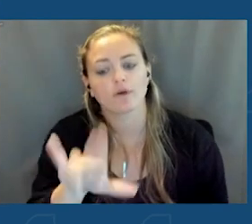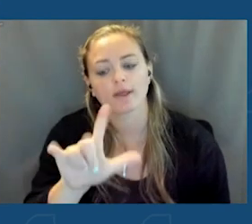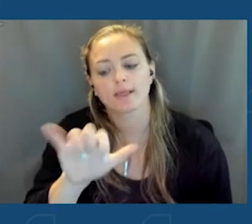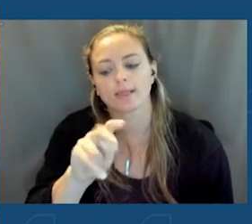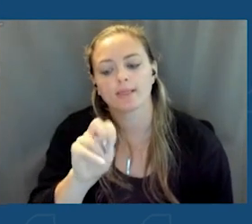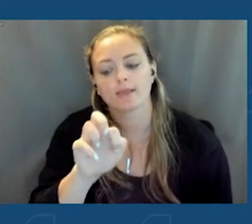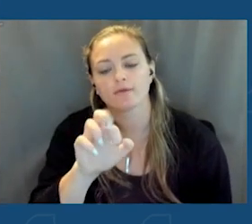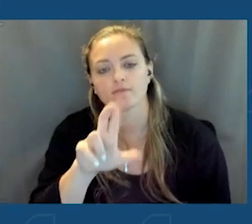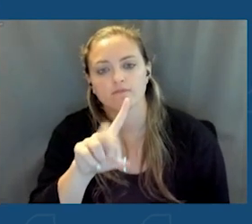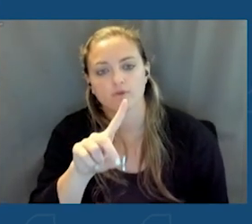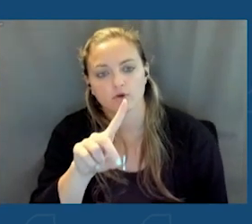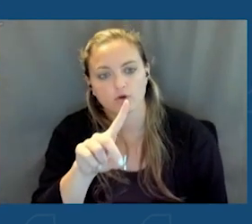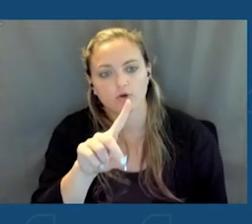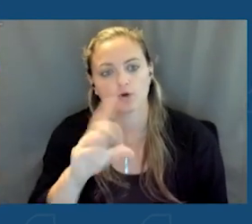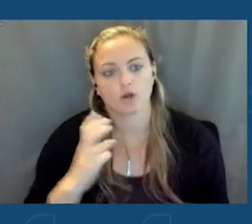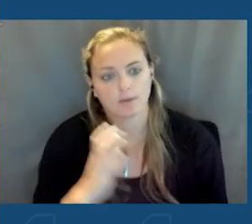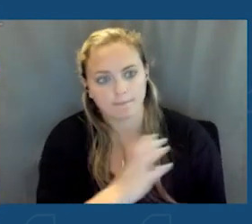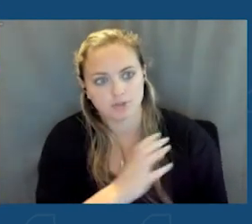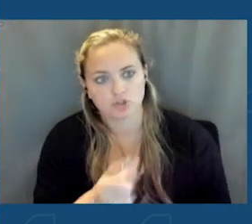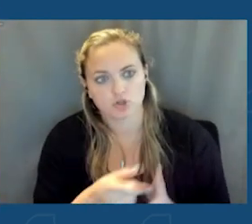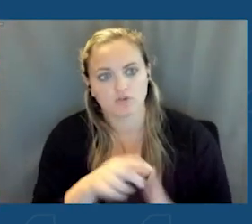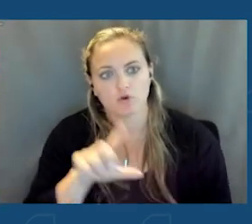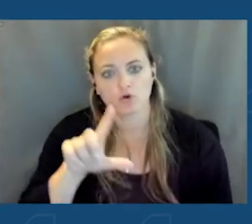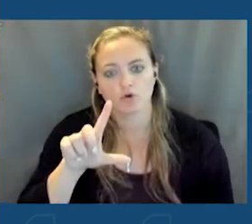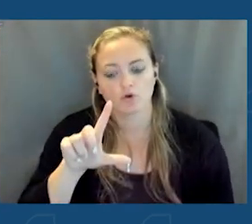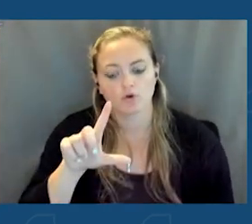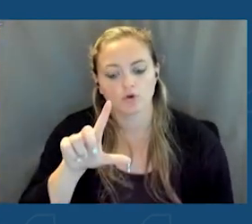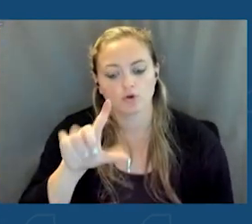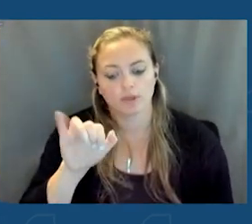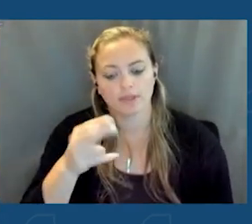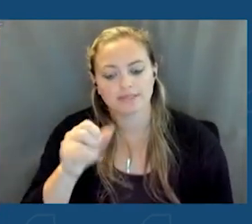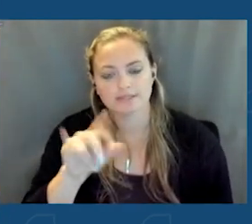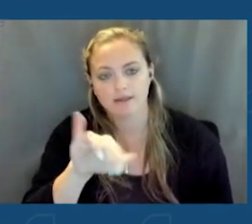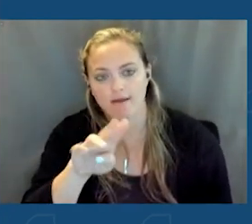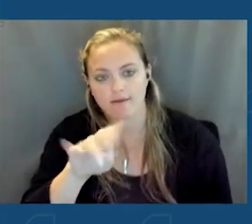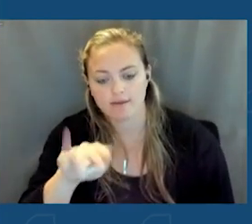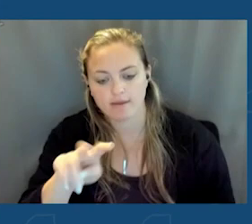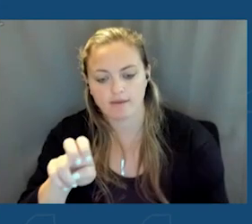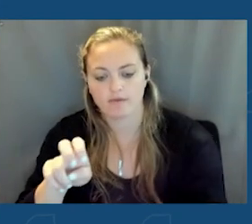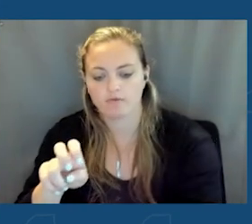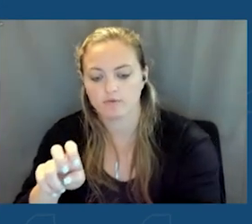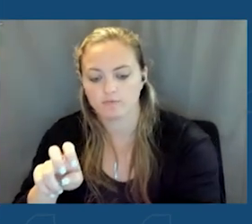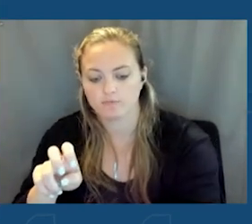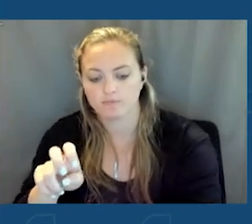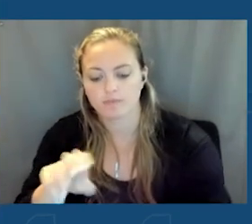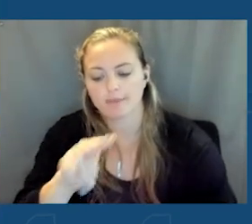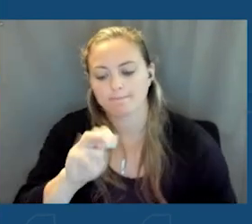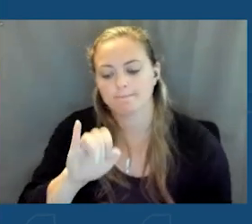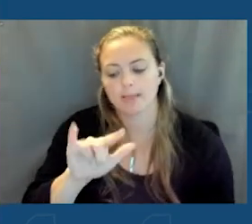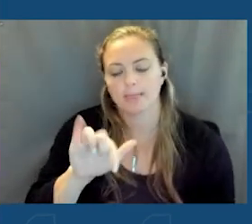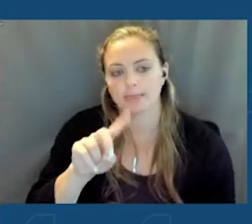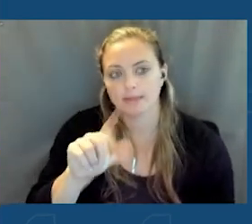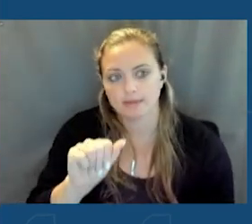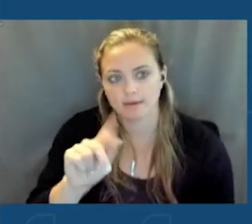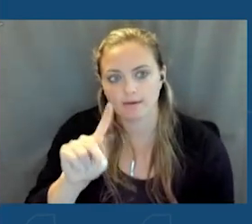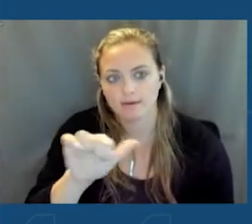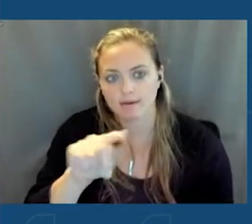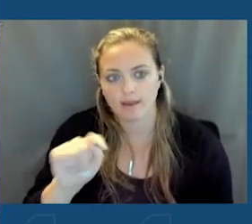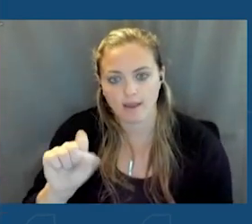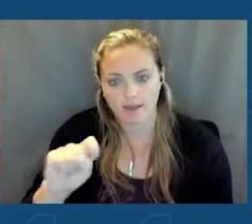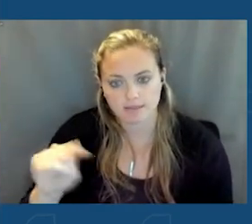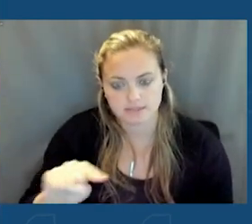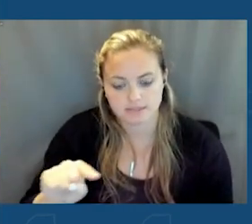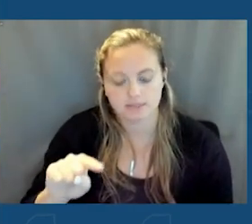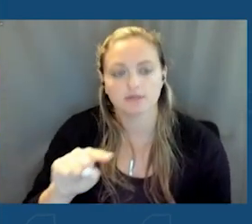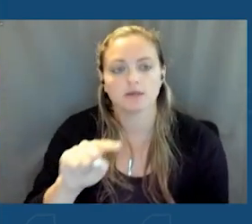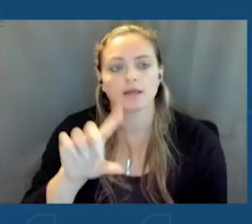Commissioner from Licia Eve. The Queens District Attorney, Melinda Katz. State Senator Leroy Comrie. State